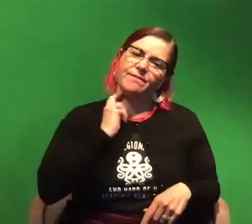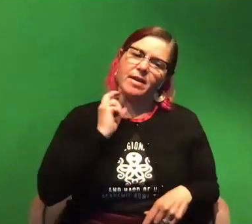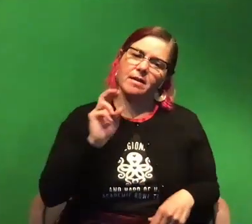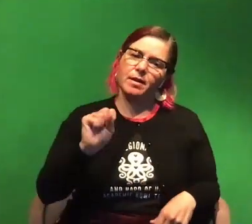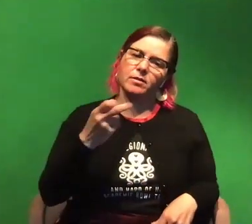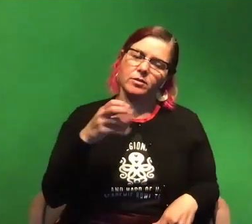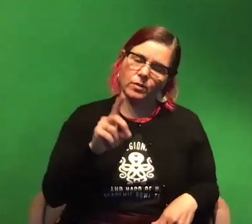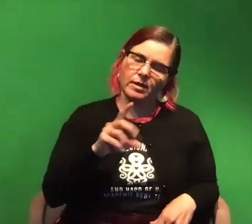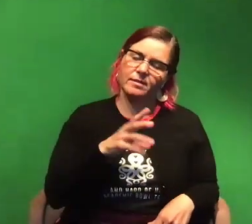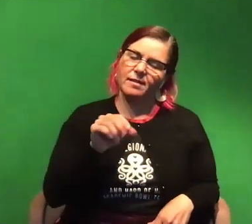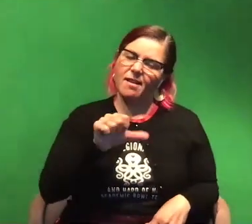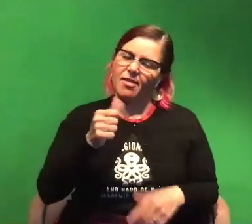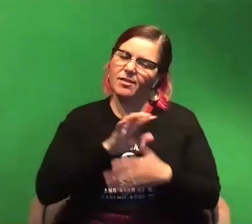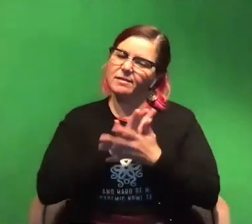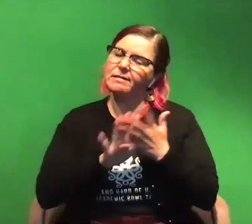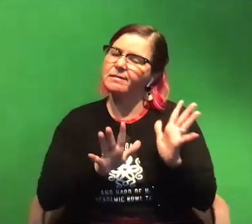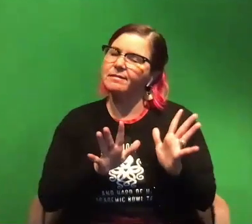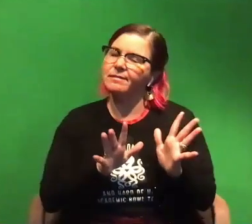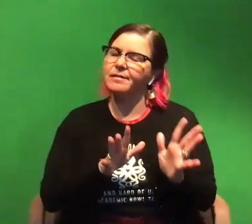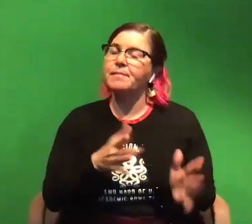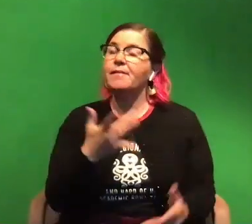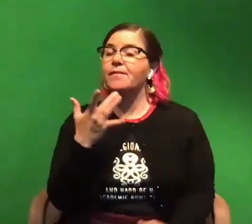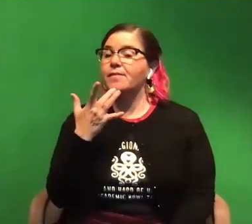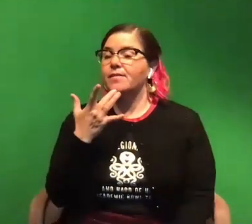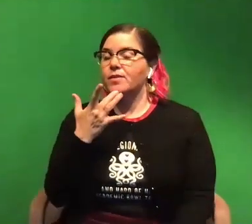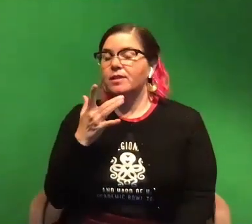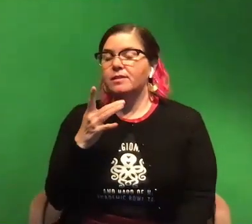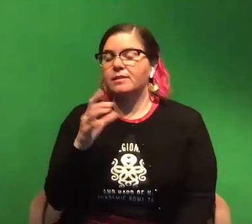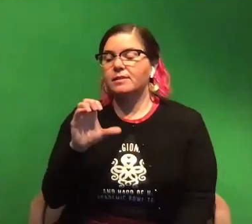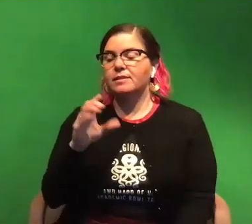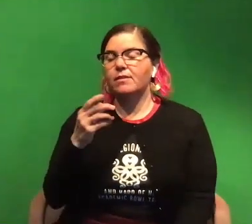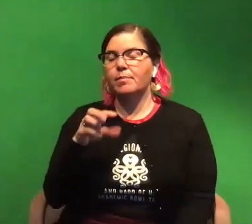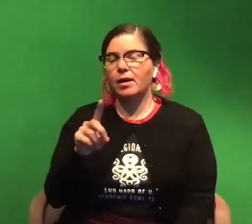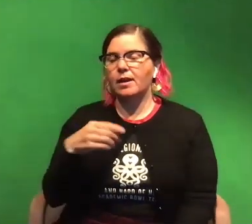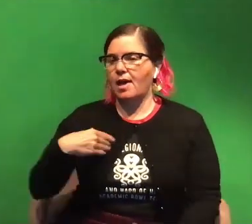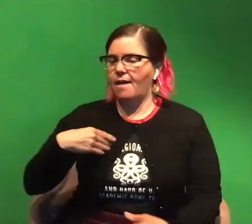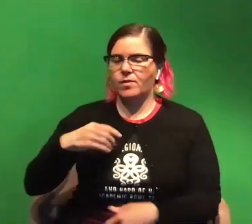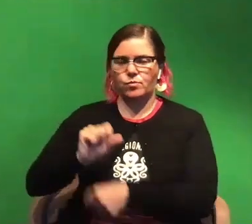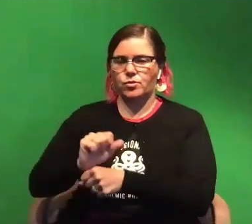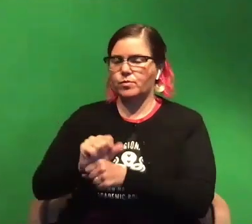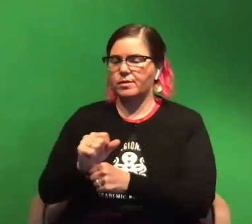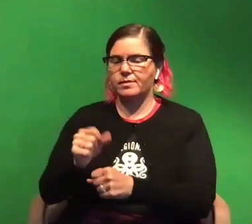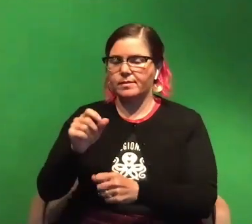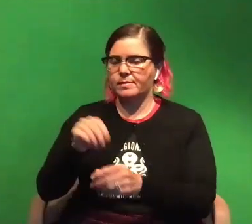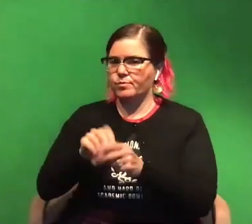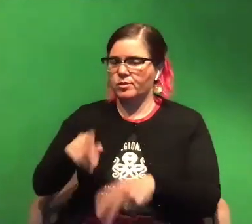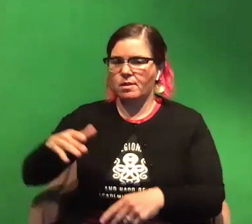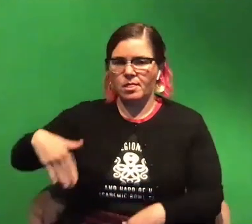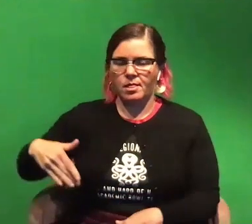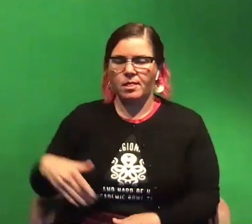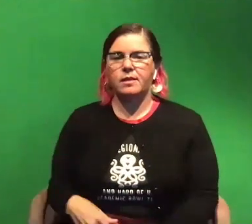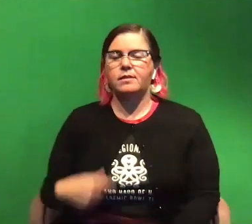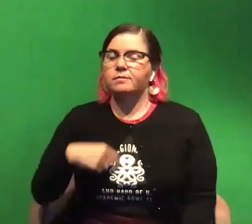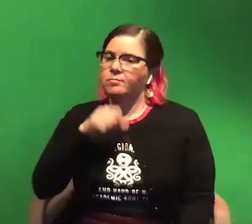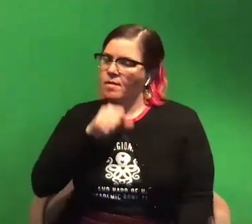octopus and all those other good ones. And I think my favorite cephalopod that I have not gotten to work with in person, which what I would love